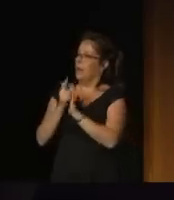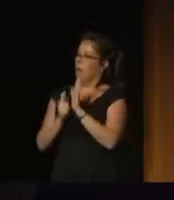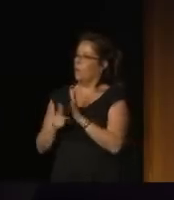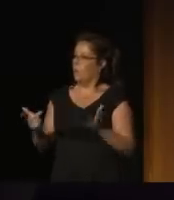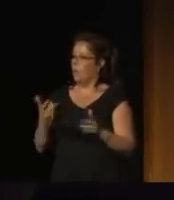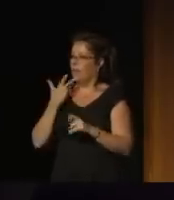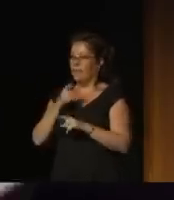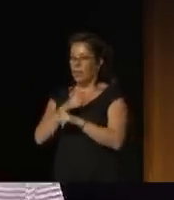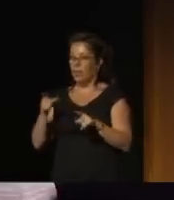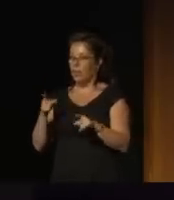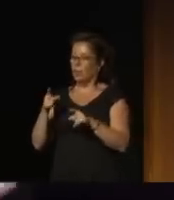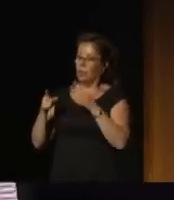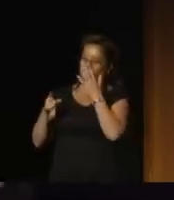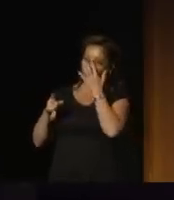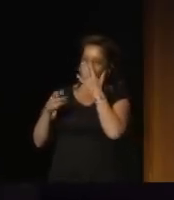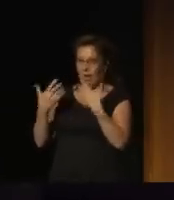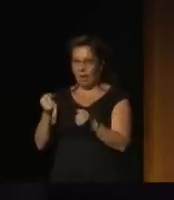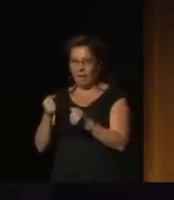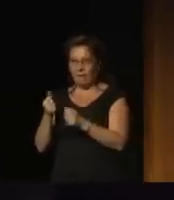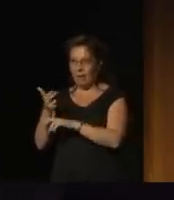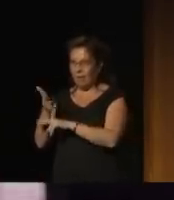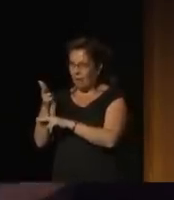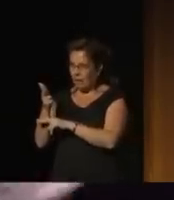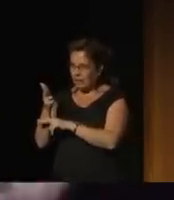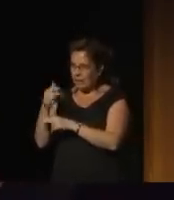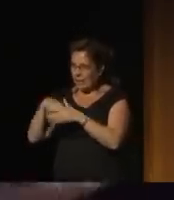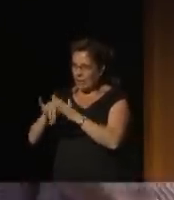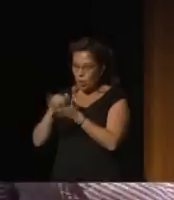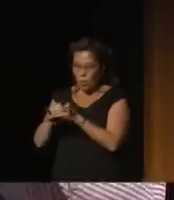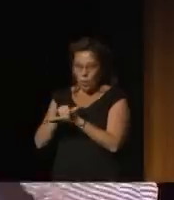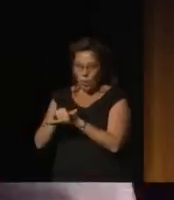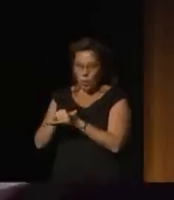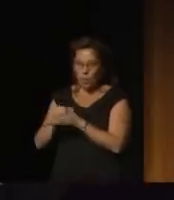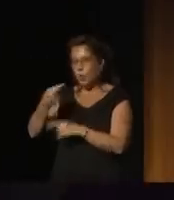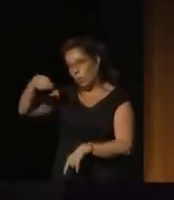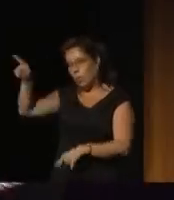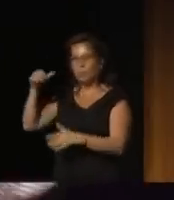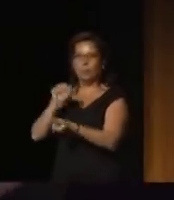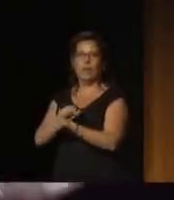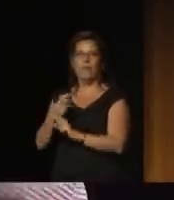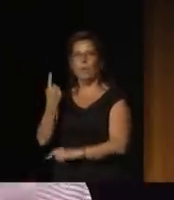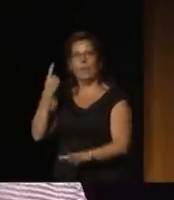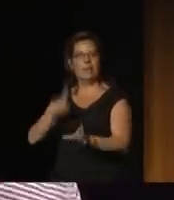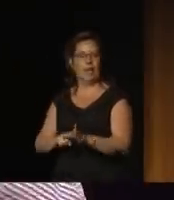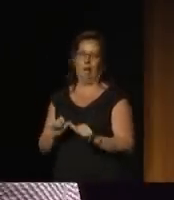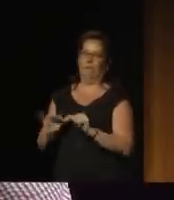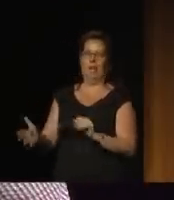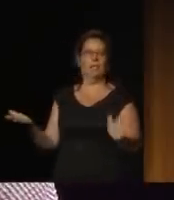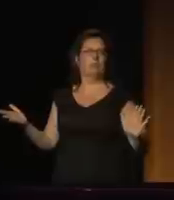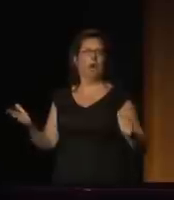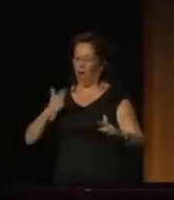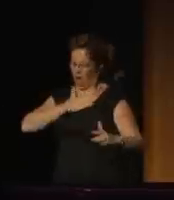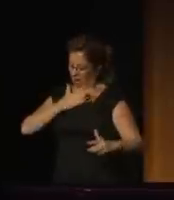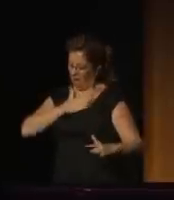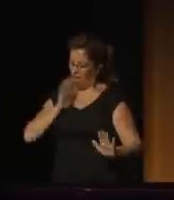if you were found to have possession of a gun in New York, you go to jail for 1 year, even if you didn't use it, you know, and I think that's a fantastic idea.